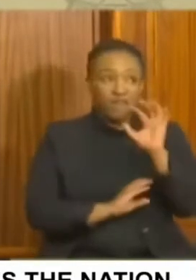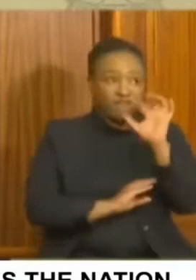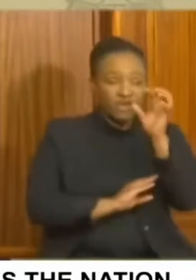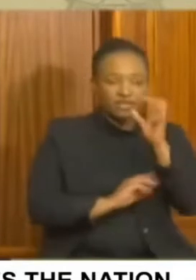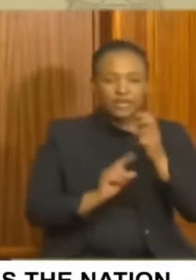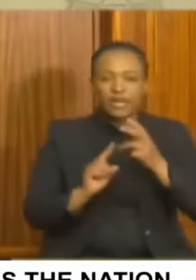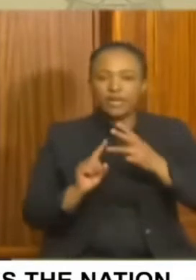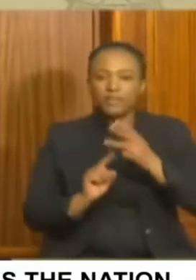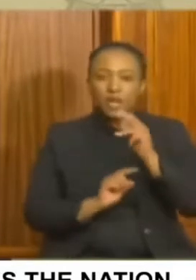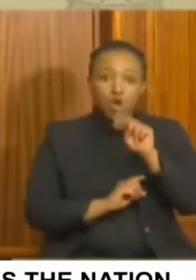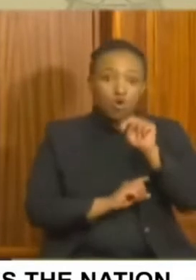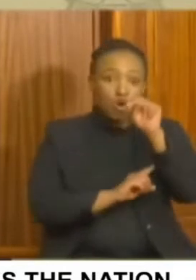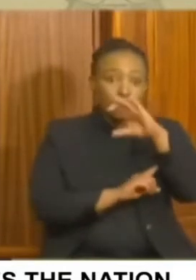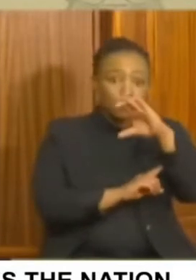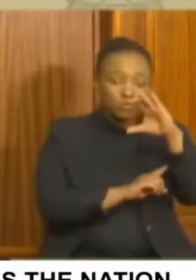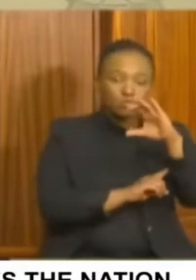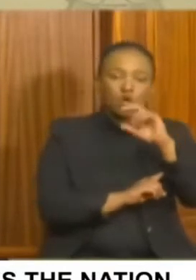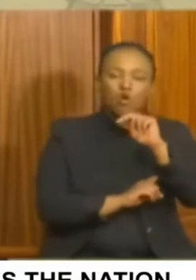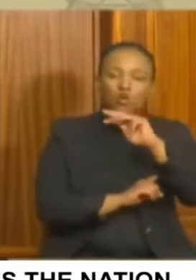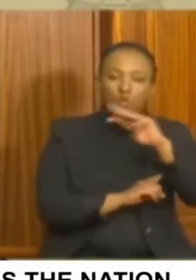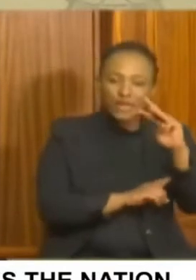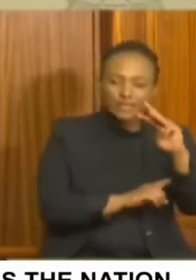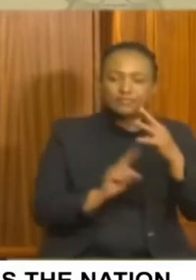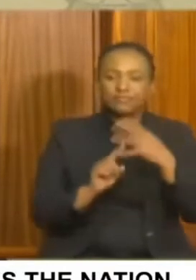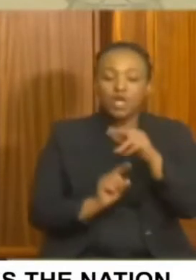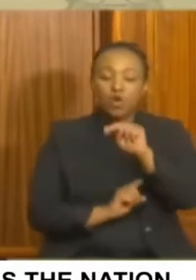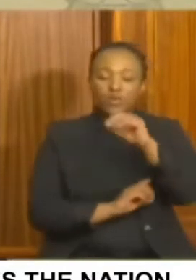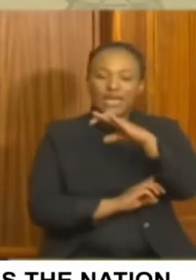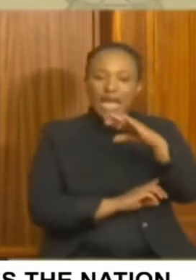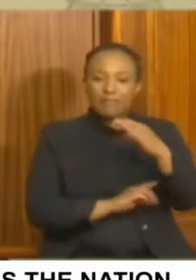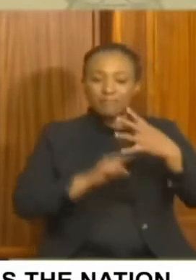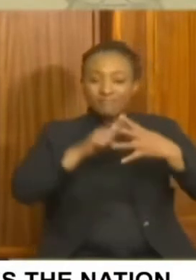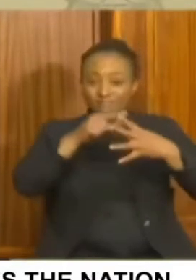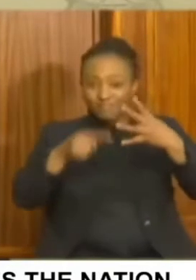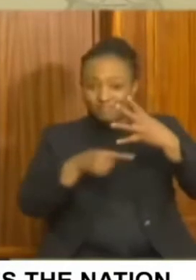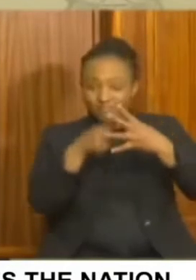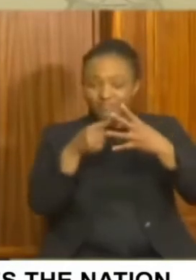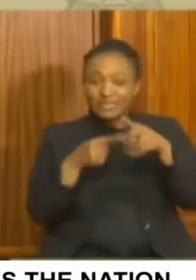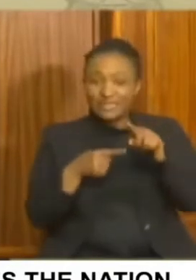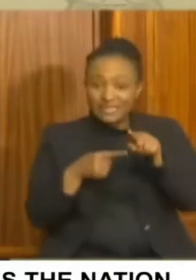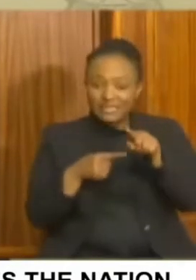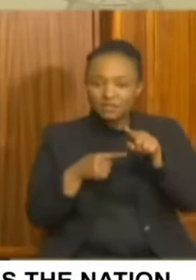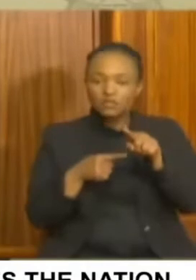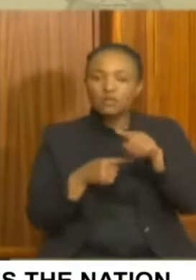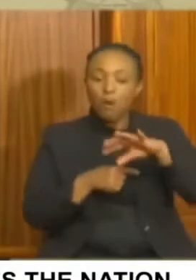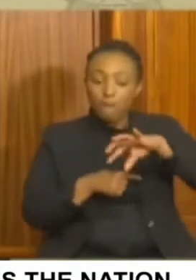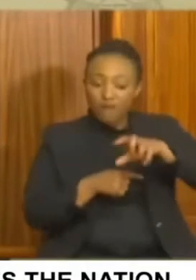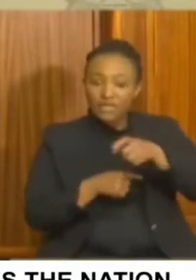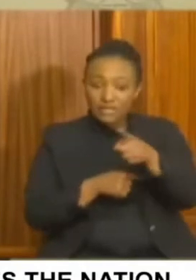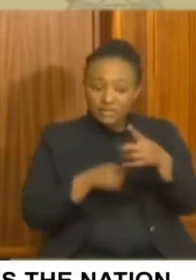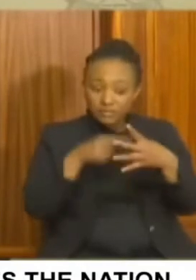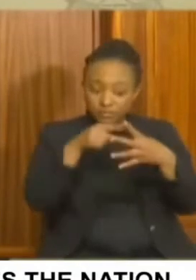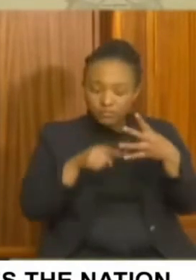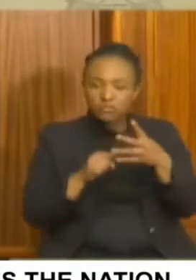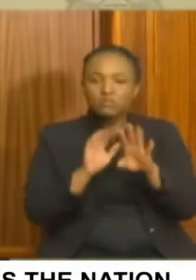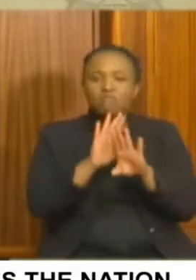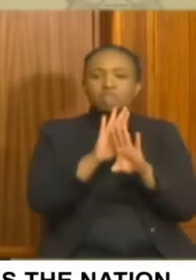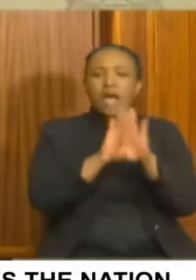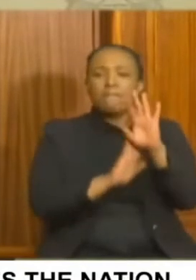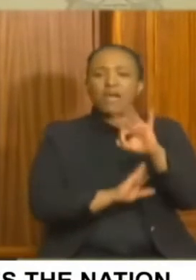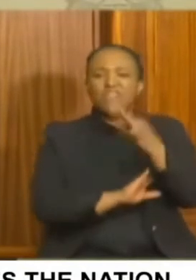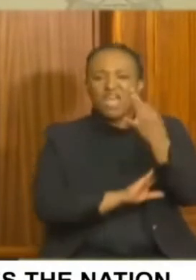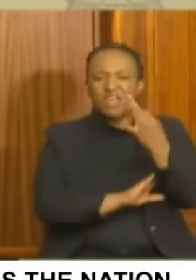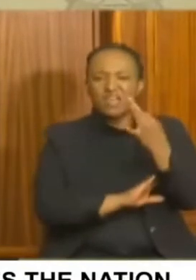State, Northwest and Northern Cape are officially in a third wave, while others